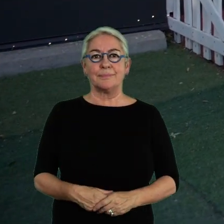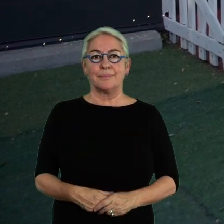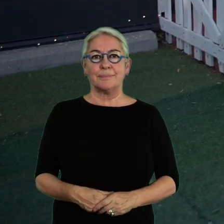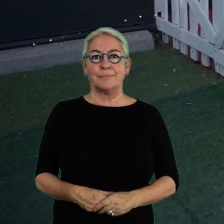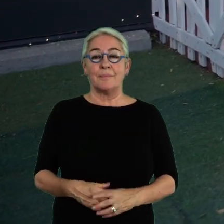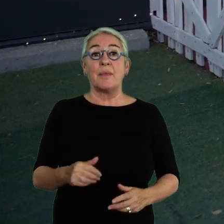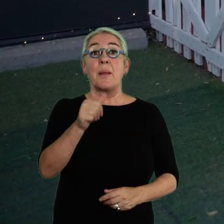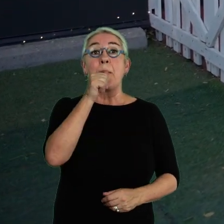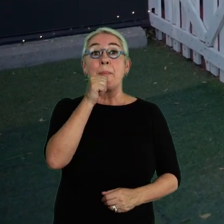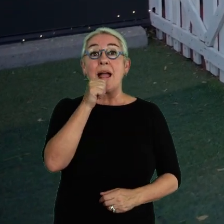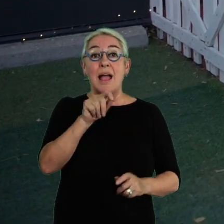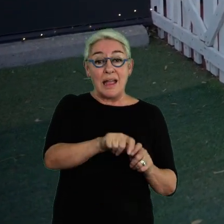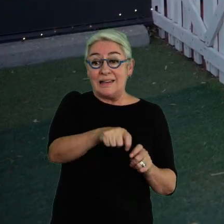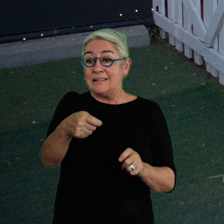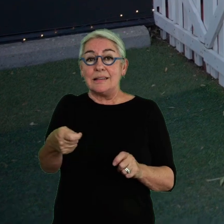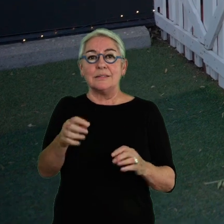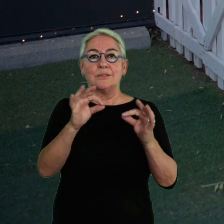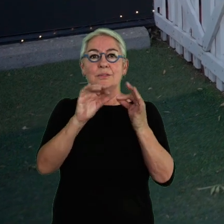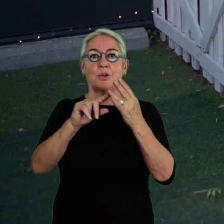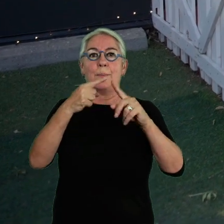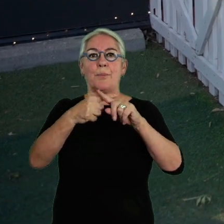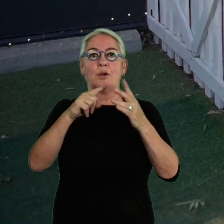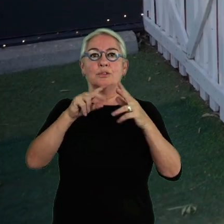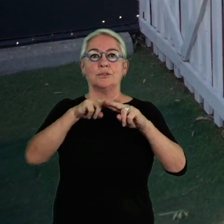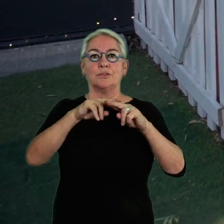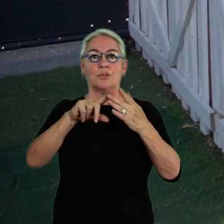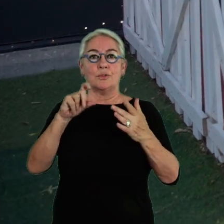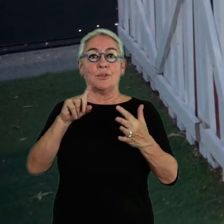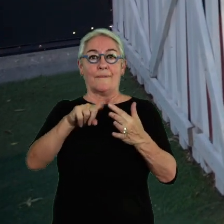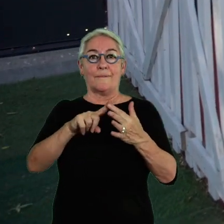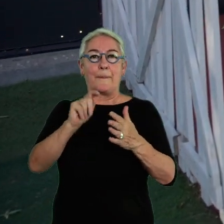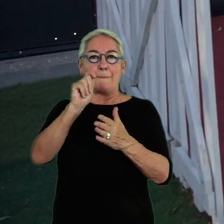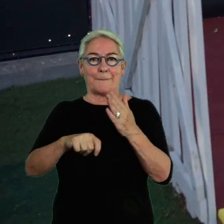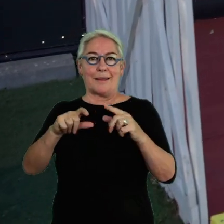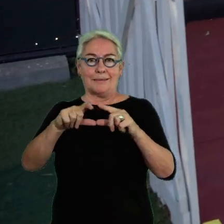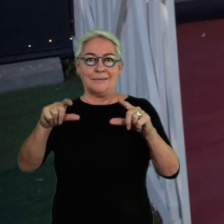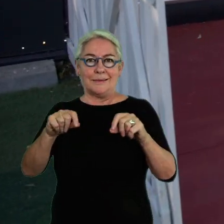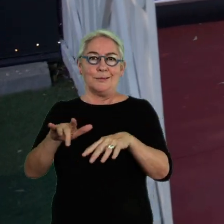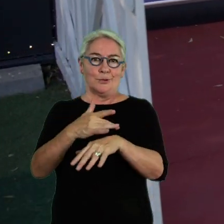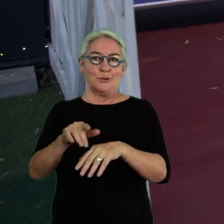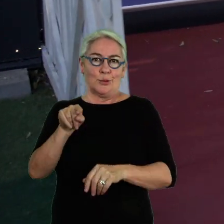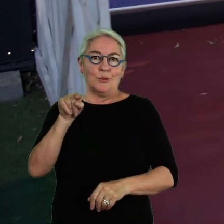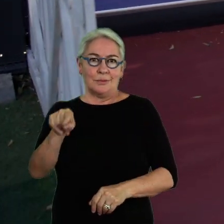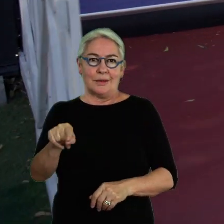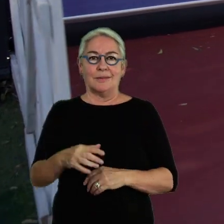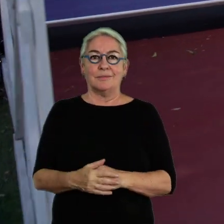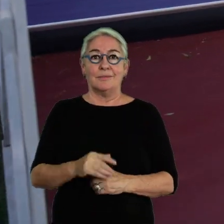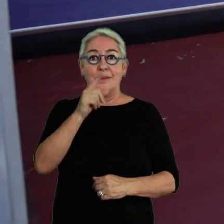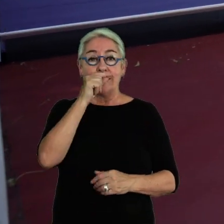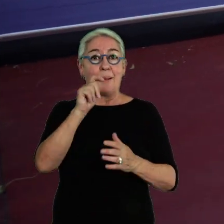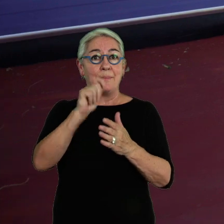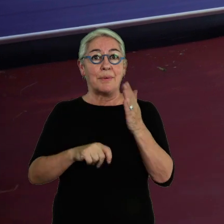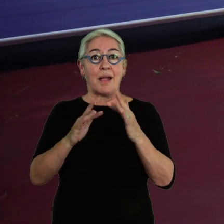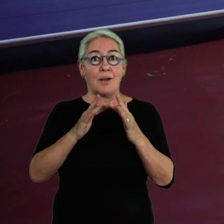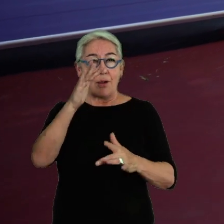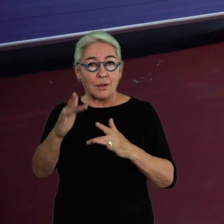Beside the bar is a box office where you can buy tickets to the Holden Street Theatre shows. You can also purchase tickets online or by phone via the fringe details at